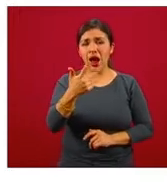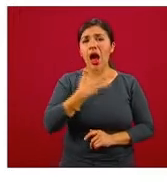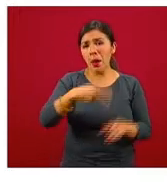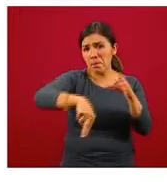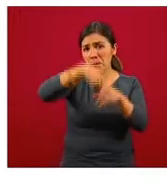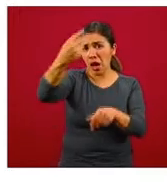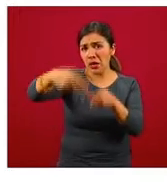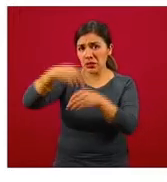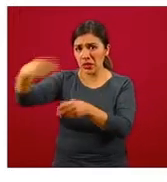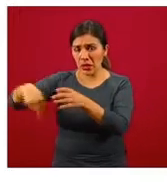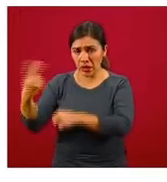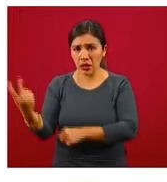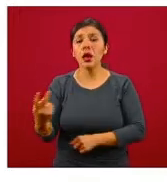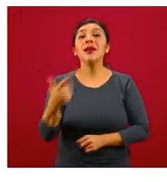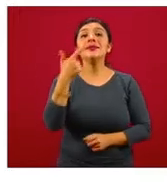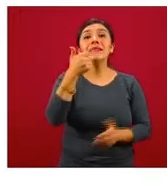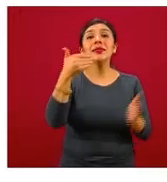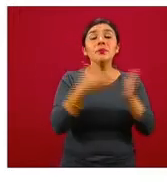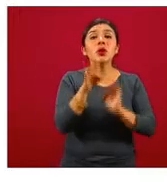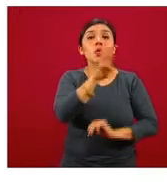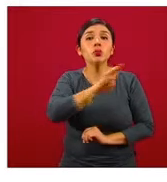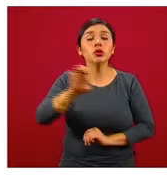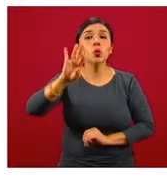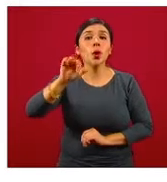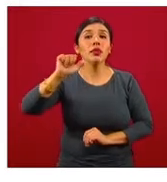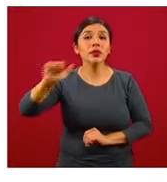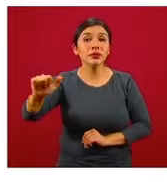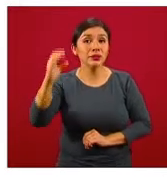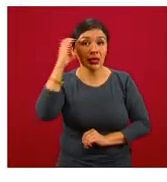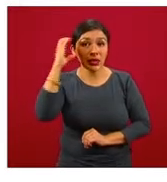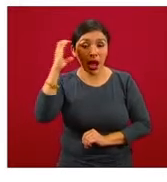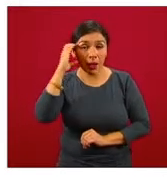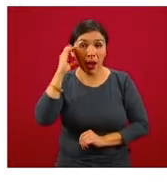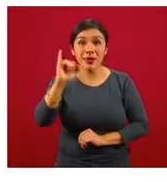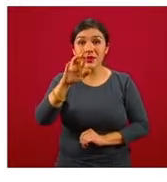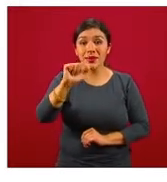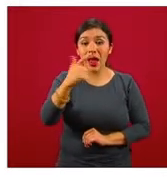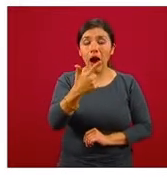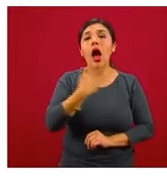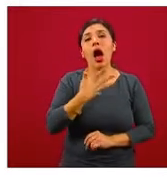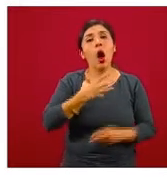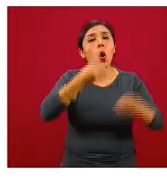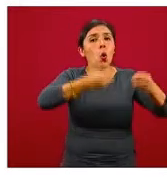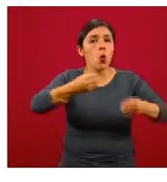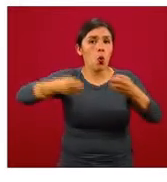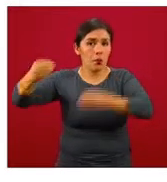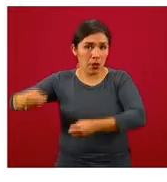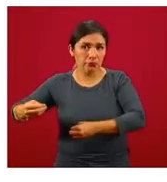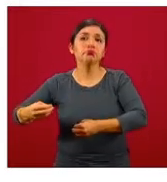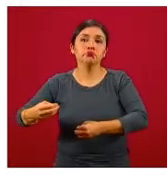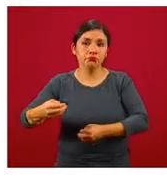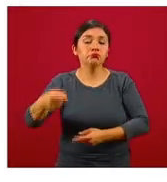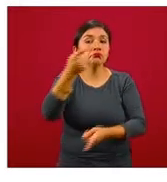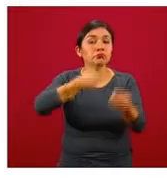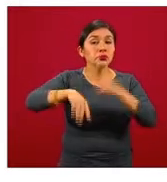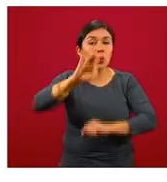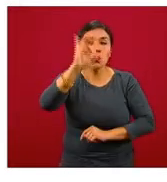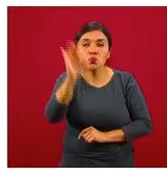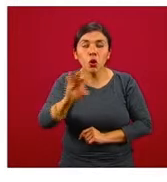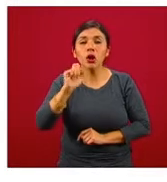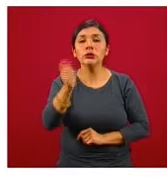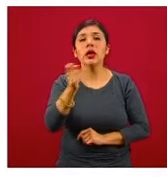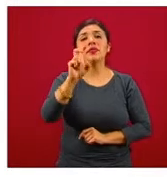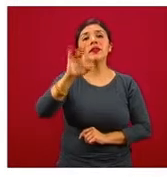14,508 disponibles IRAG y que beds available 7.946 camas and IRAG están ocupadas. Por lo tanto, el 7,946 porcentaje de are ocupación es del